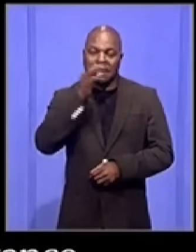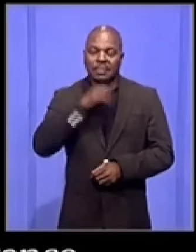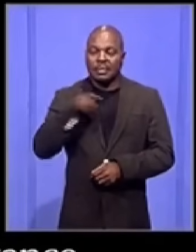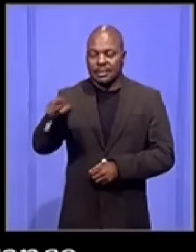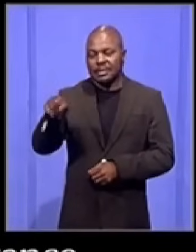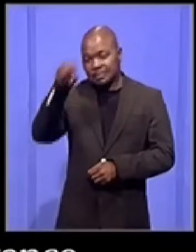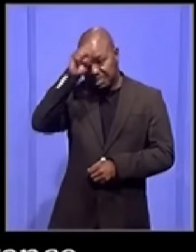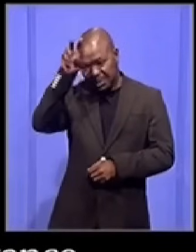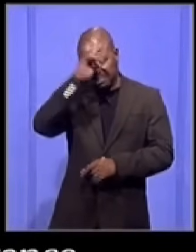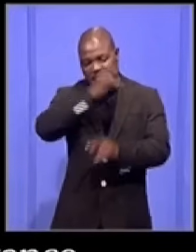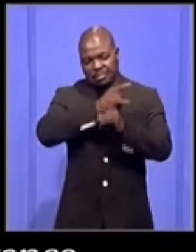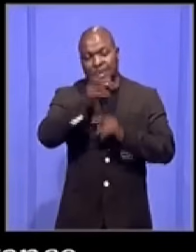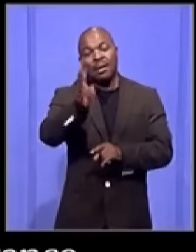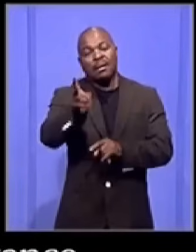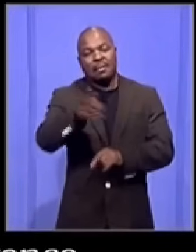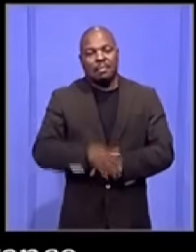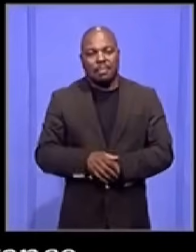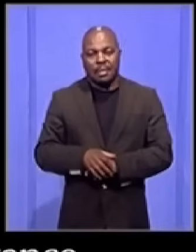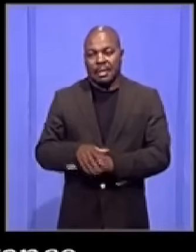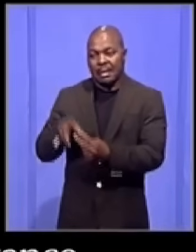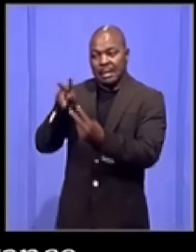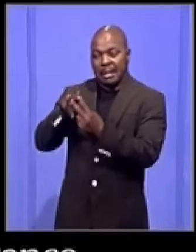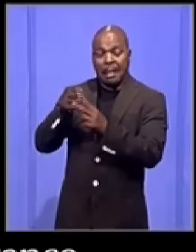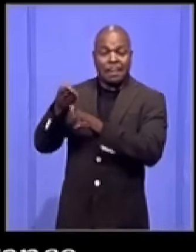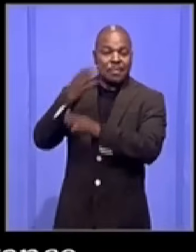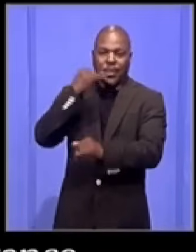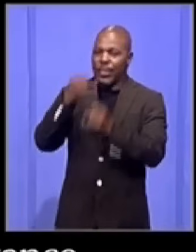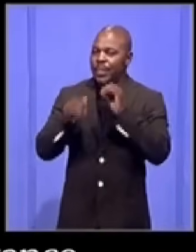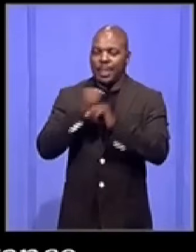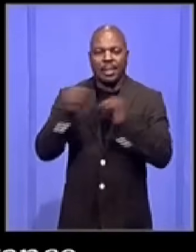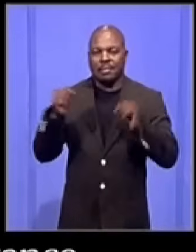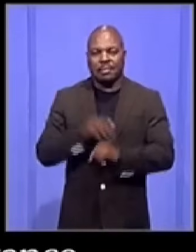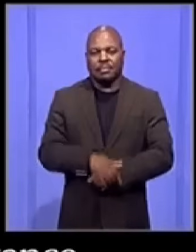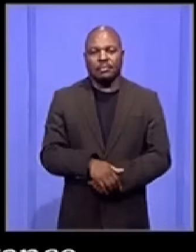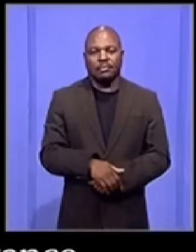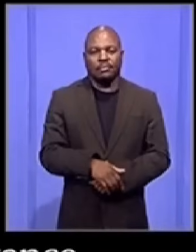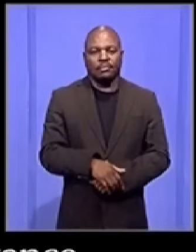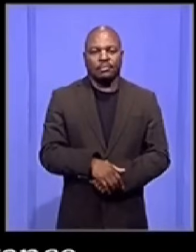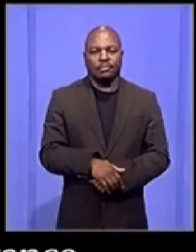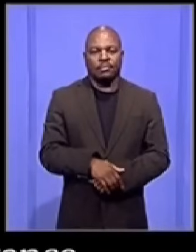šireletša sefoka bobedi ga sake tša foša